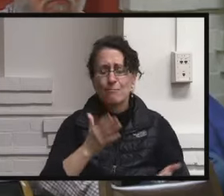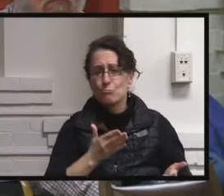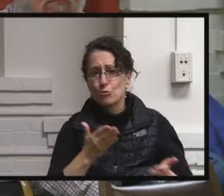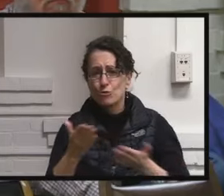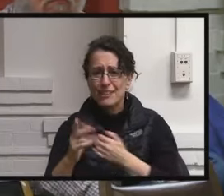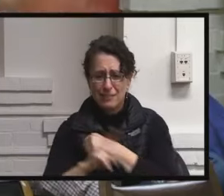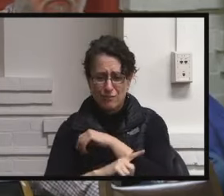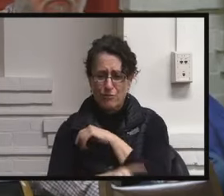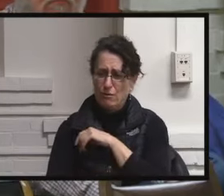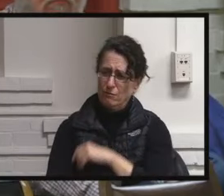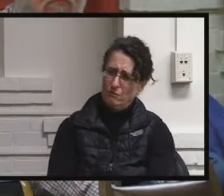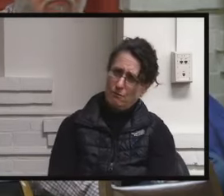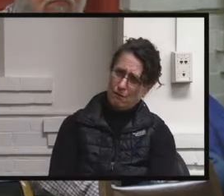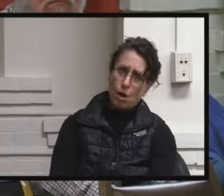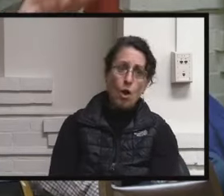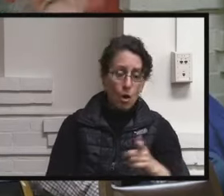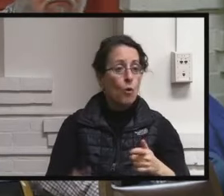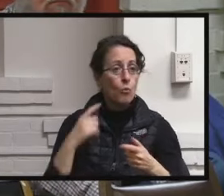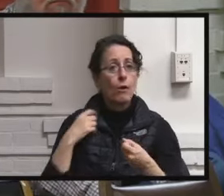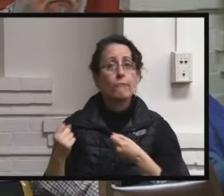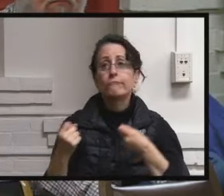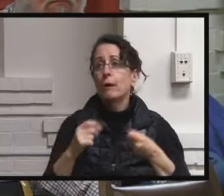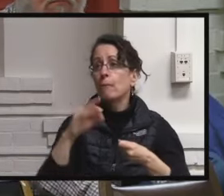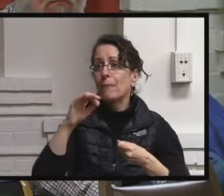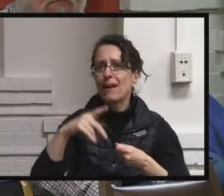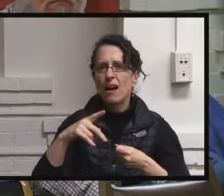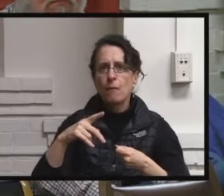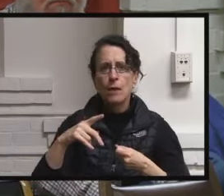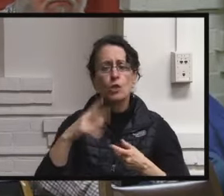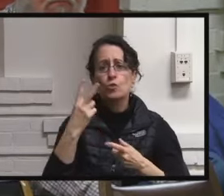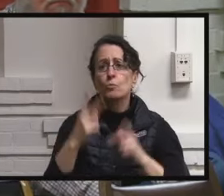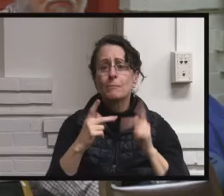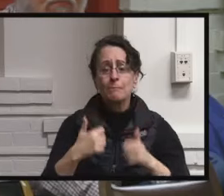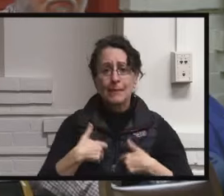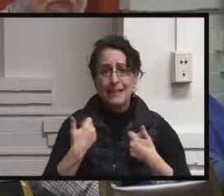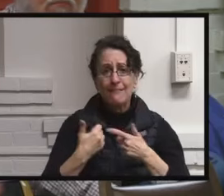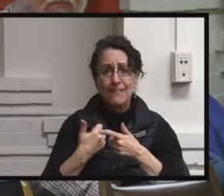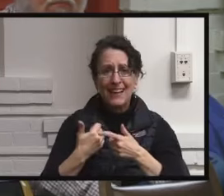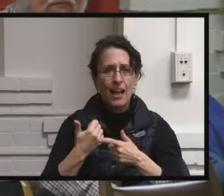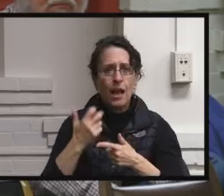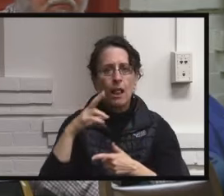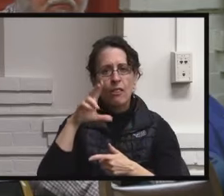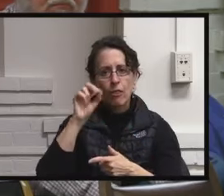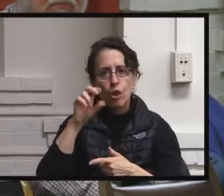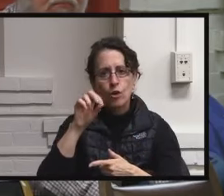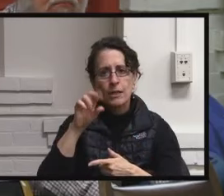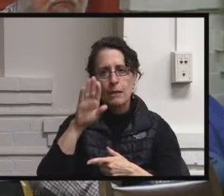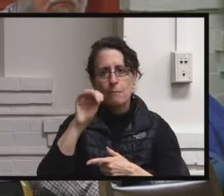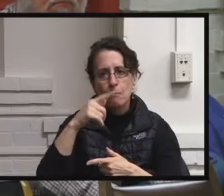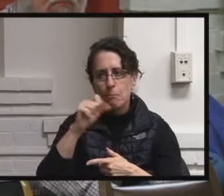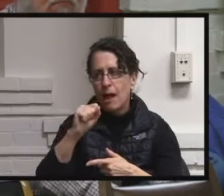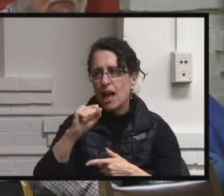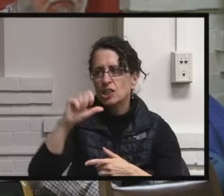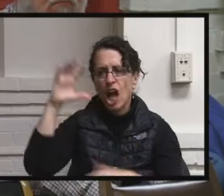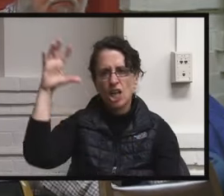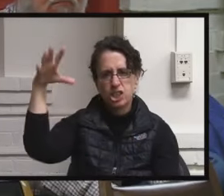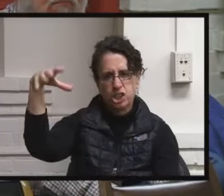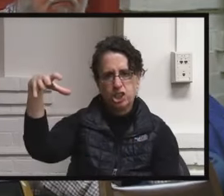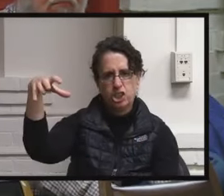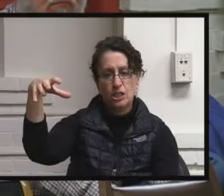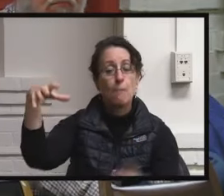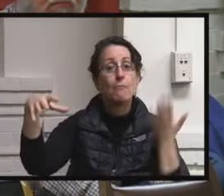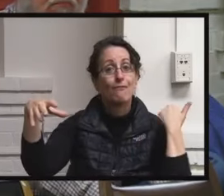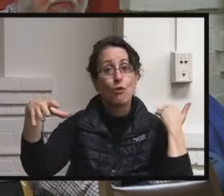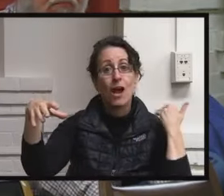driveways with 30 bags and two people living there, and that's gone away. So that may be part of it. But